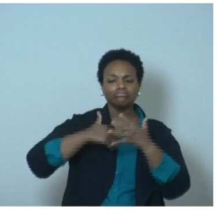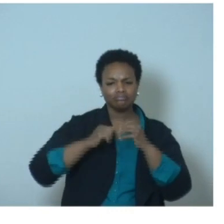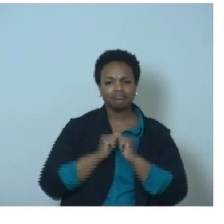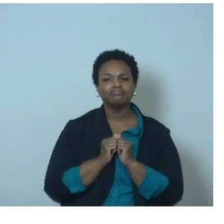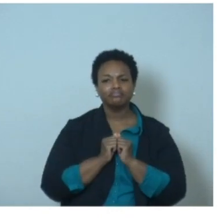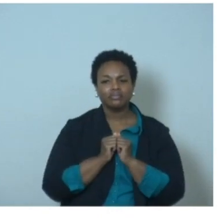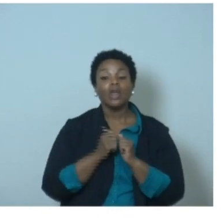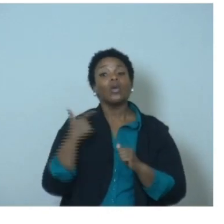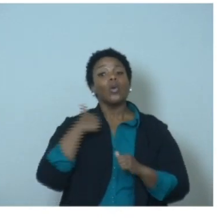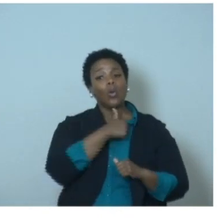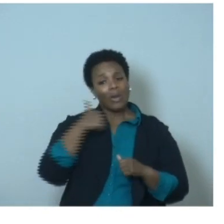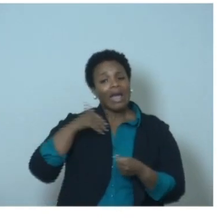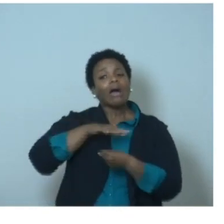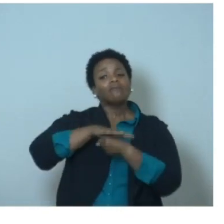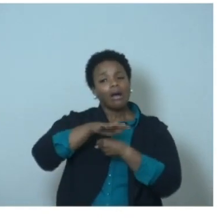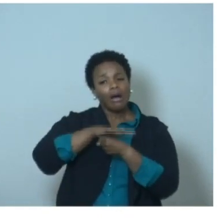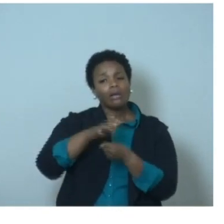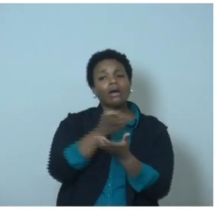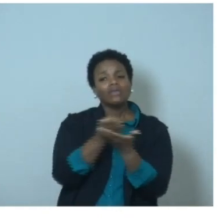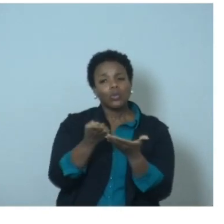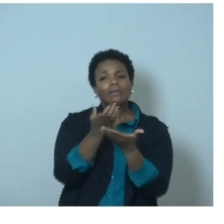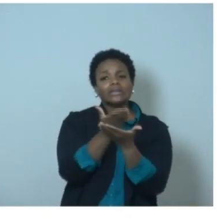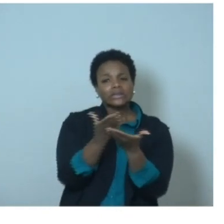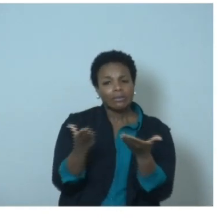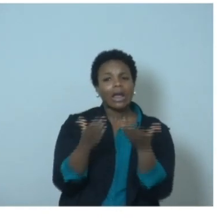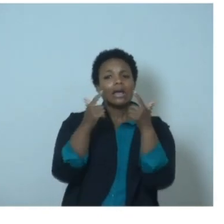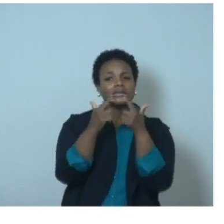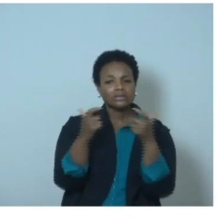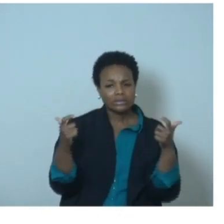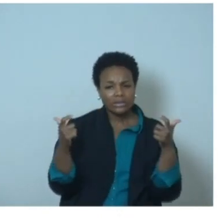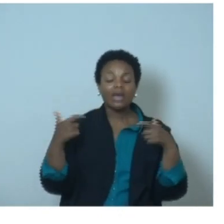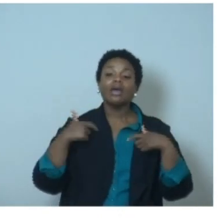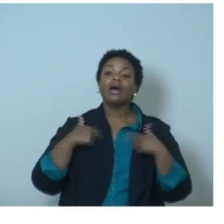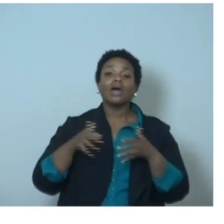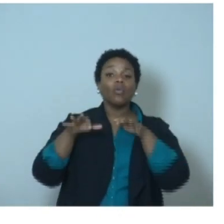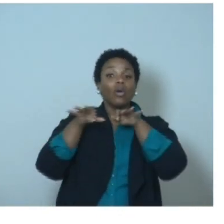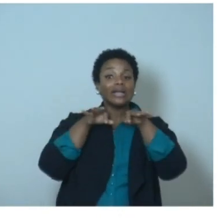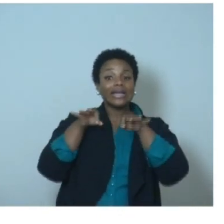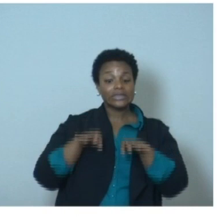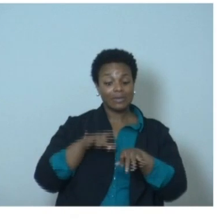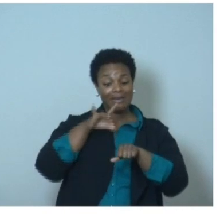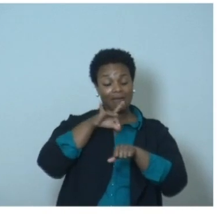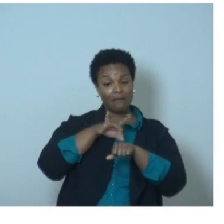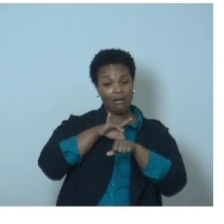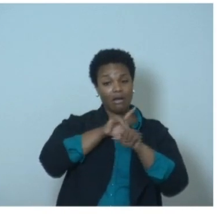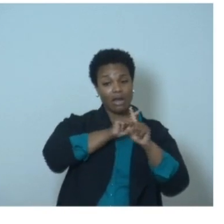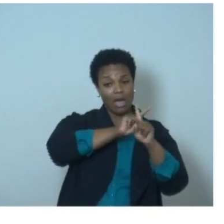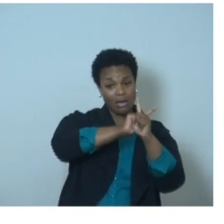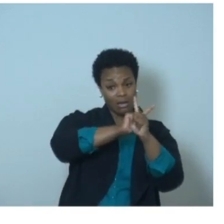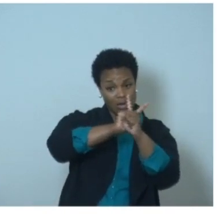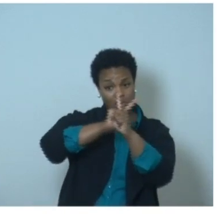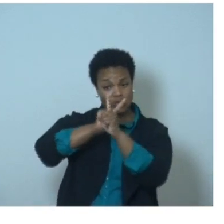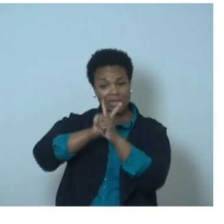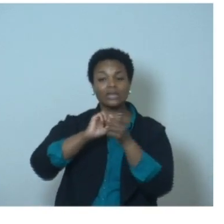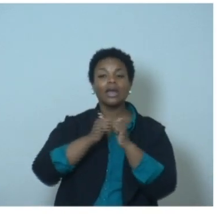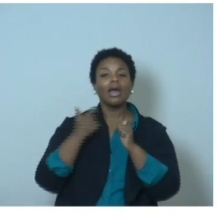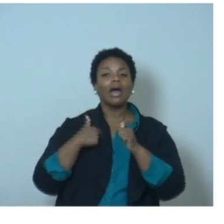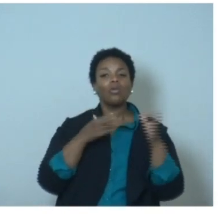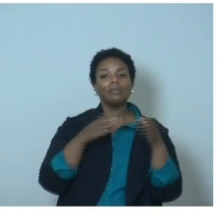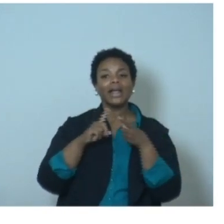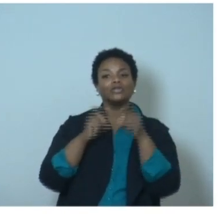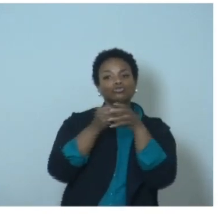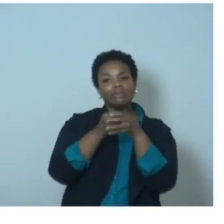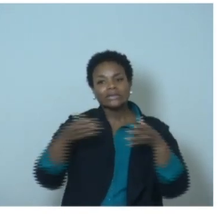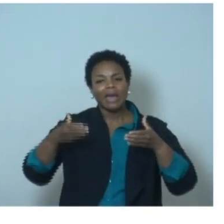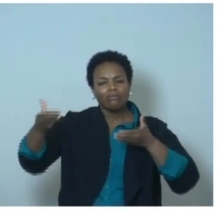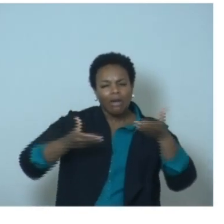capacity. I explained contact tracing is being automated and expanded, and we think we'll have good numbers for you in the next couple of